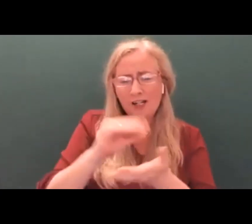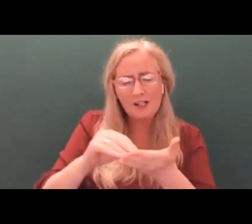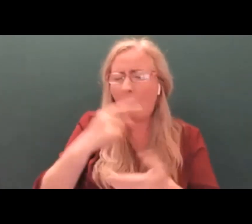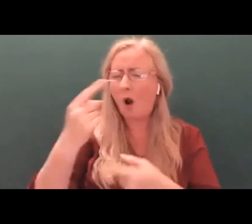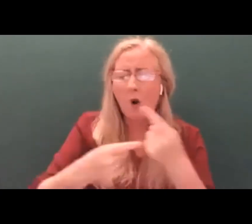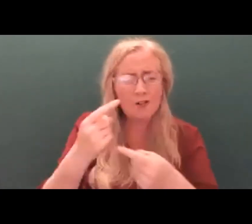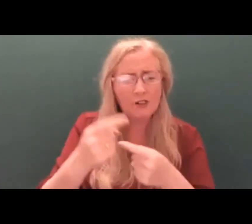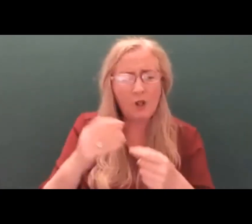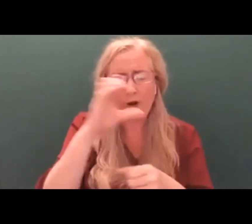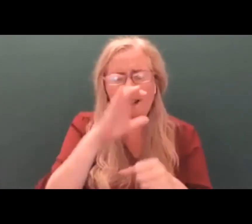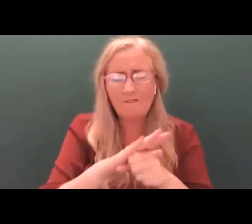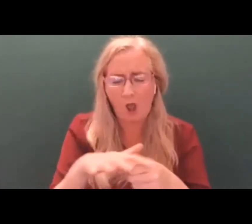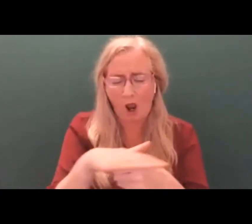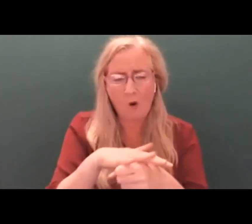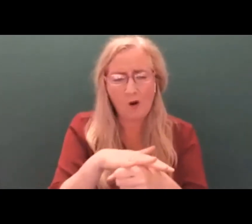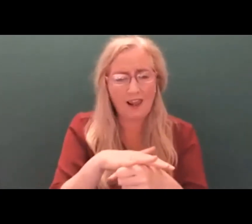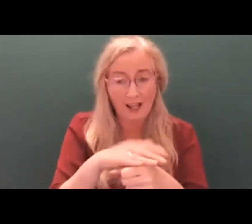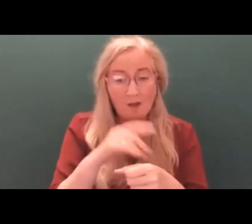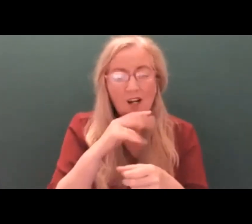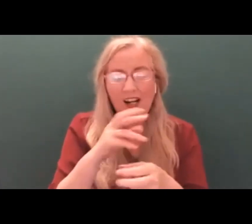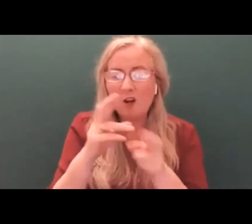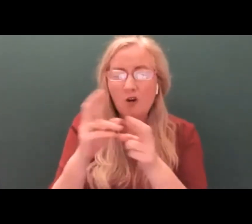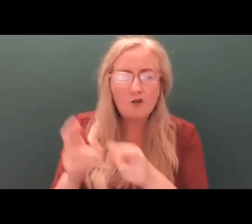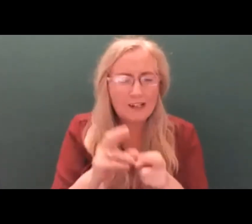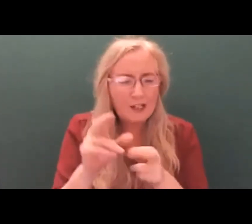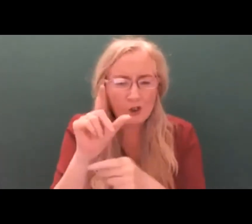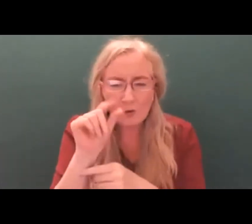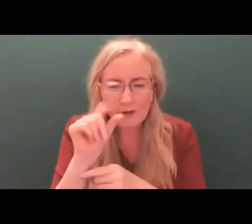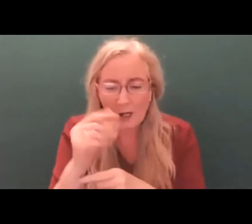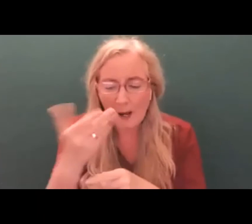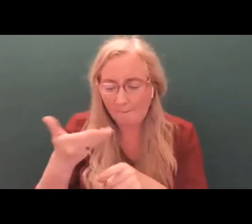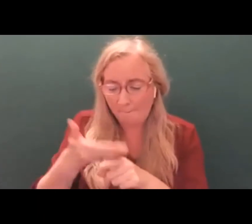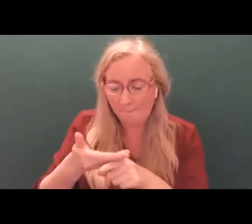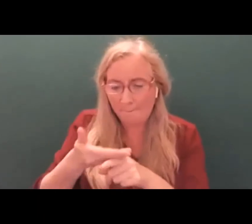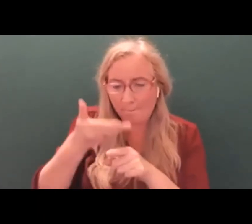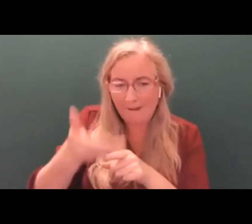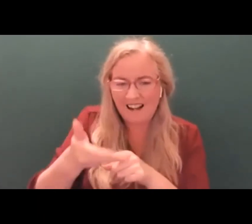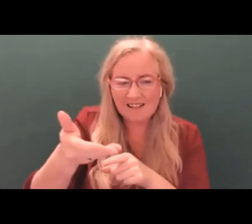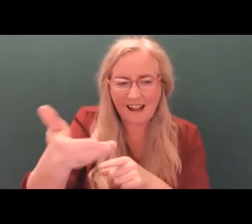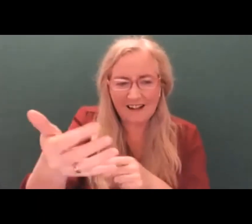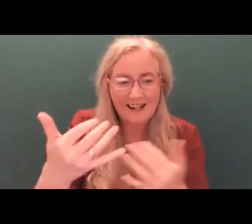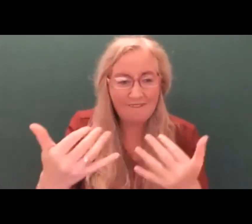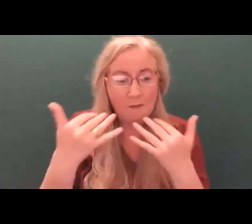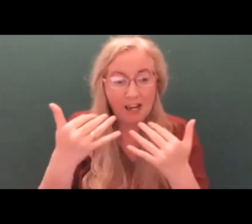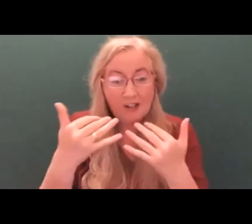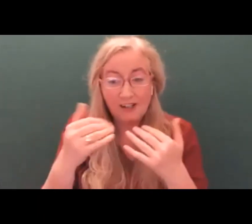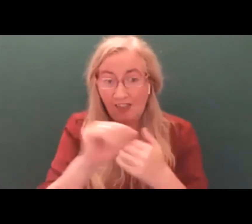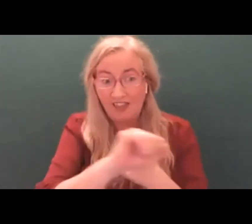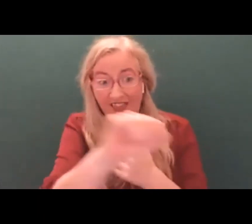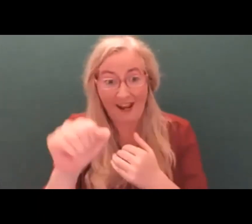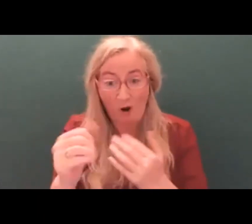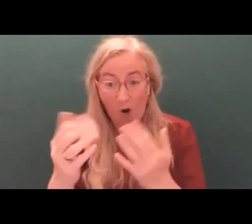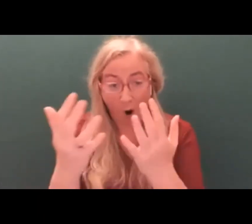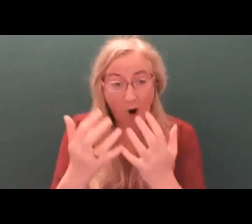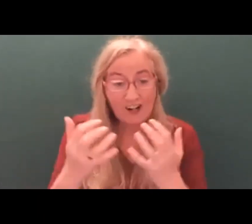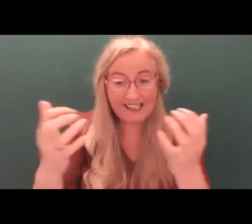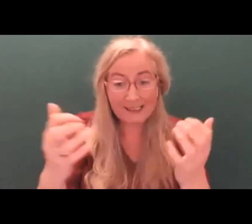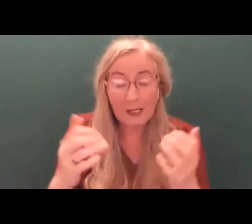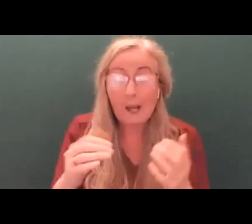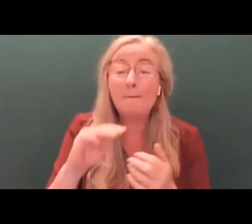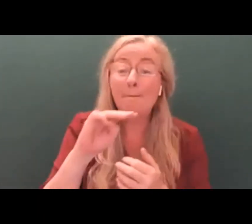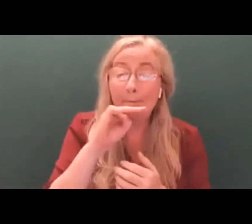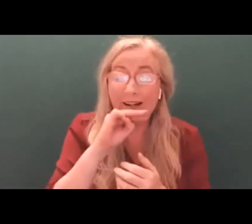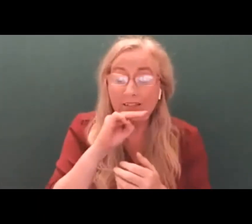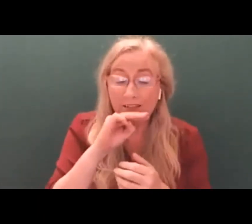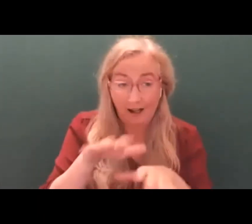then often retweet or pass on the information to their audiences. So you're then all actually getting